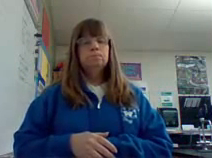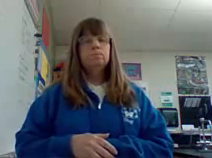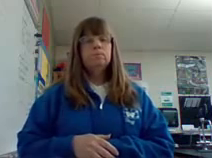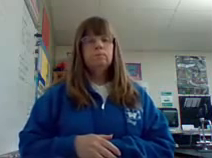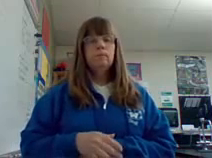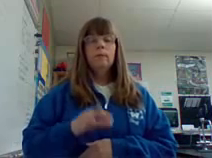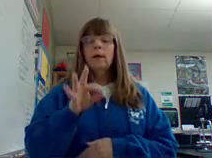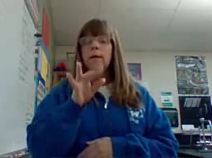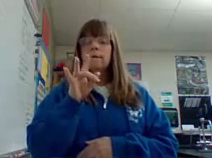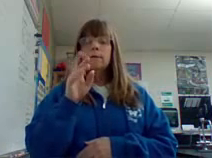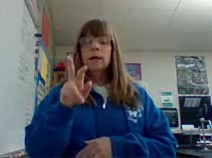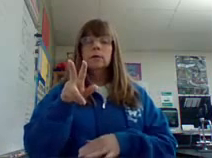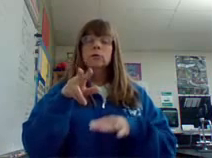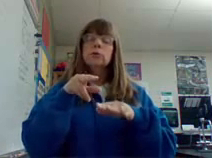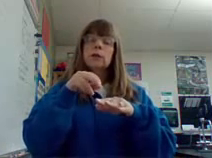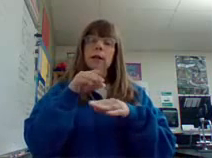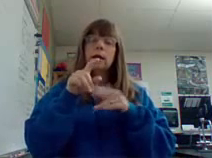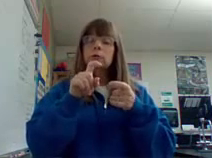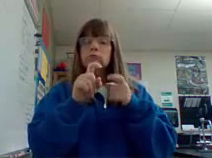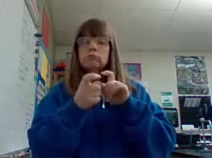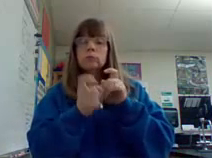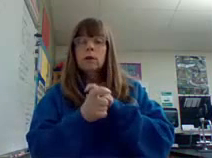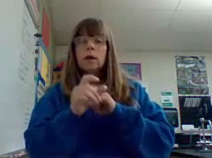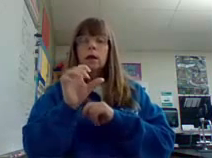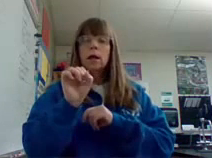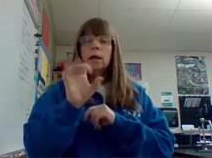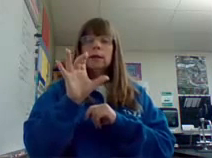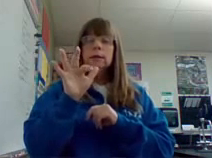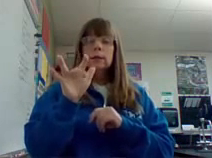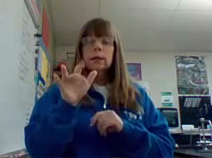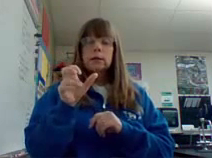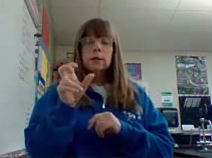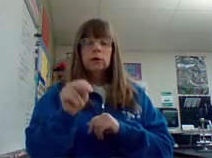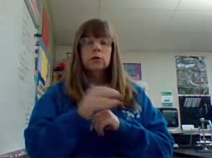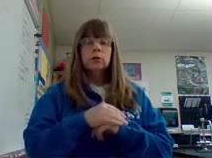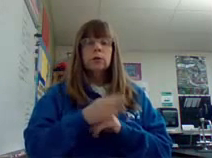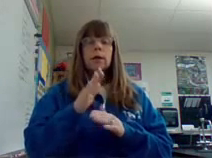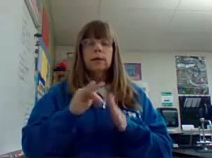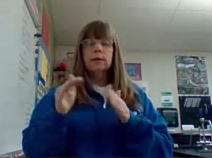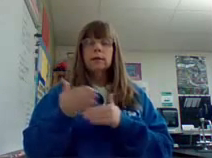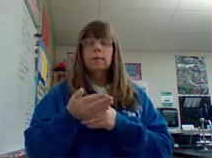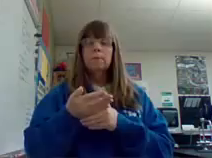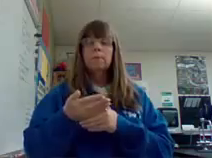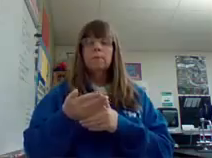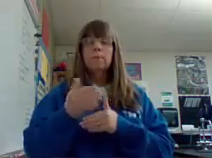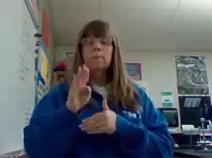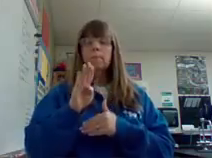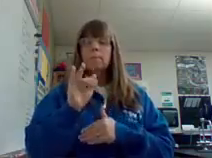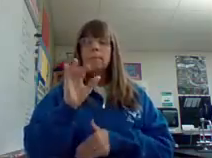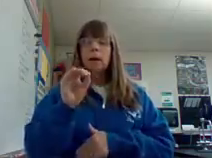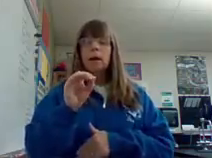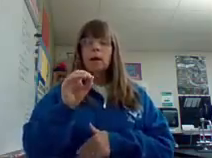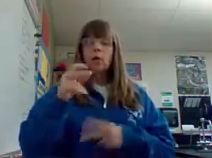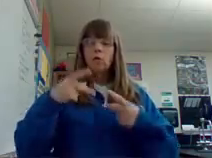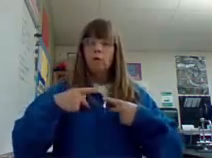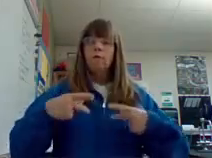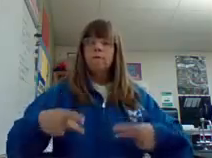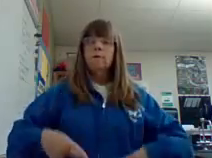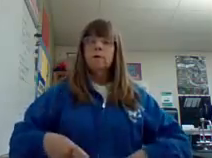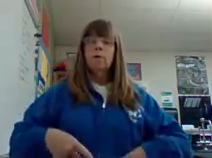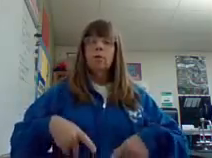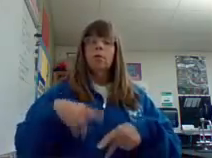So factors that affect succession, they're biophysical factors, which just mean things that